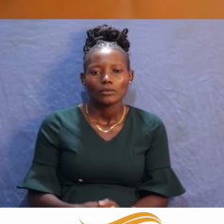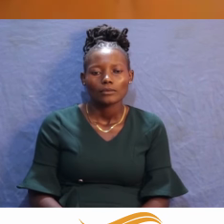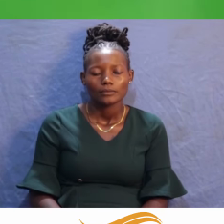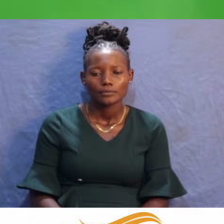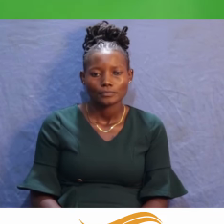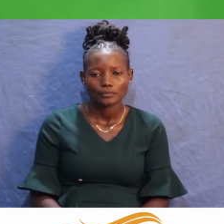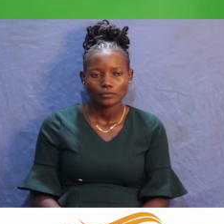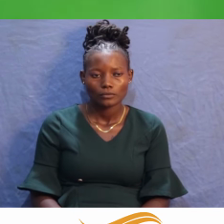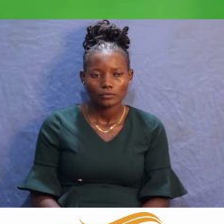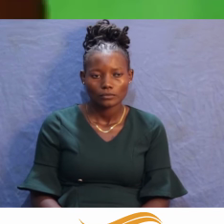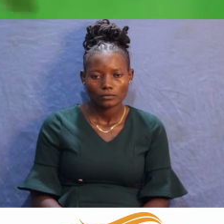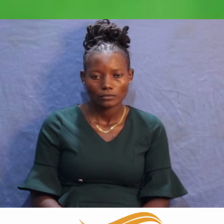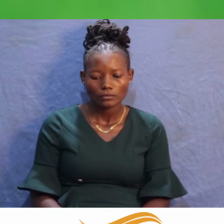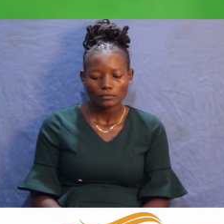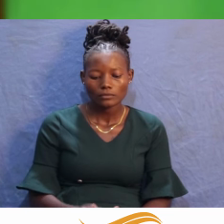All right.